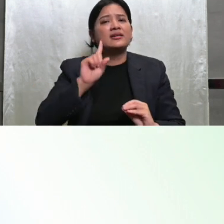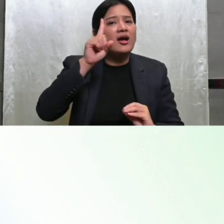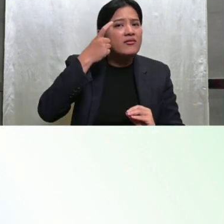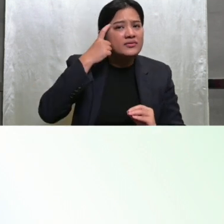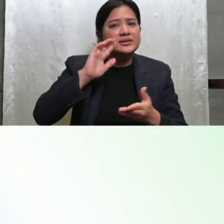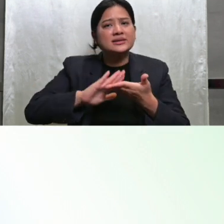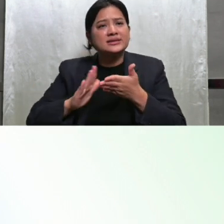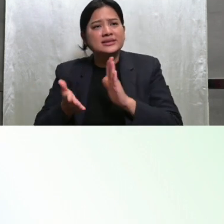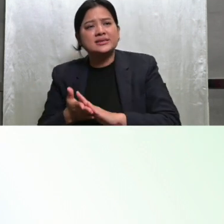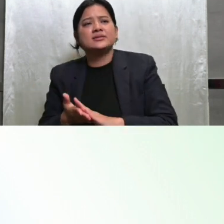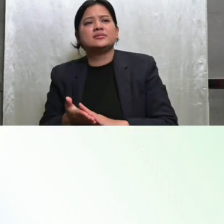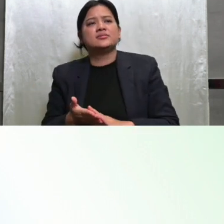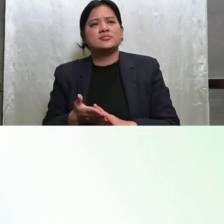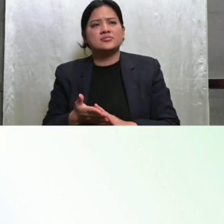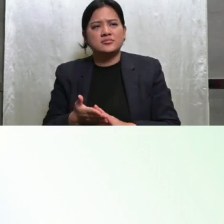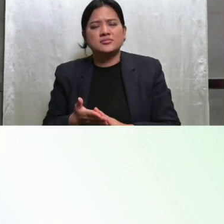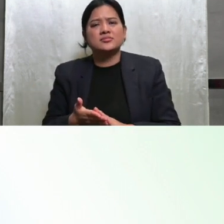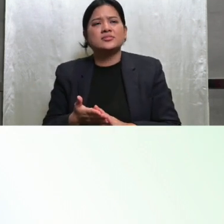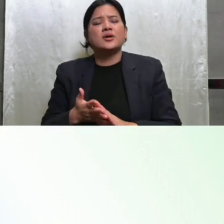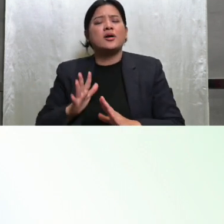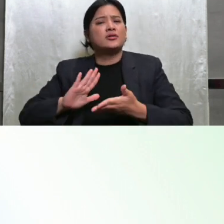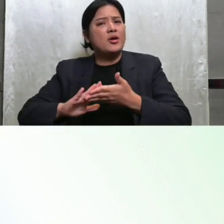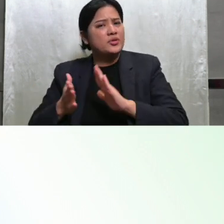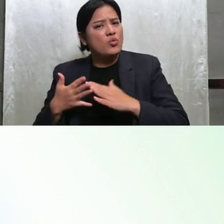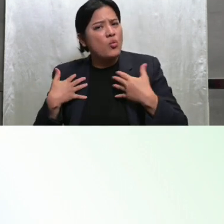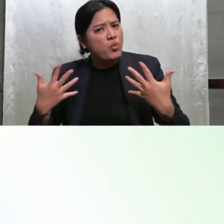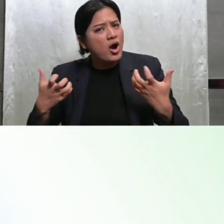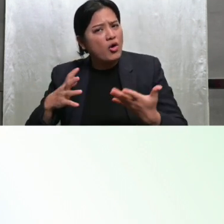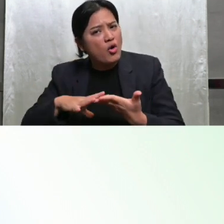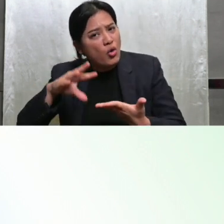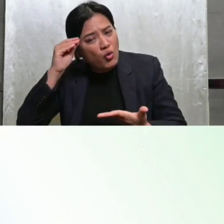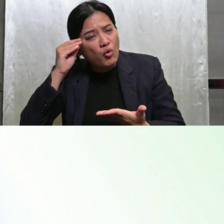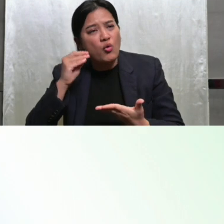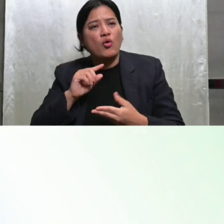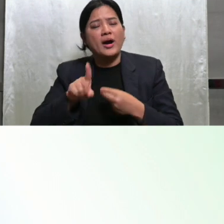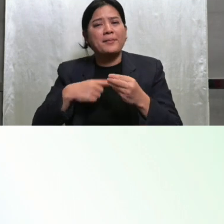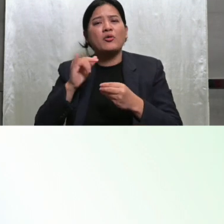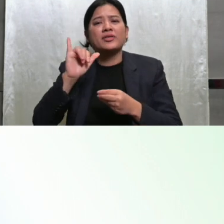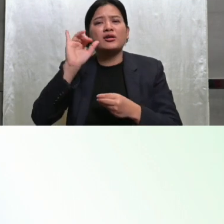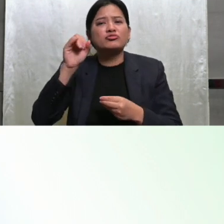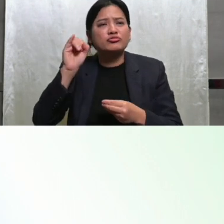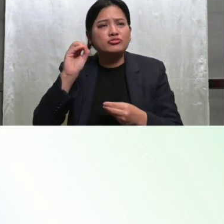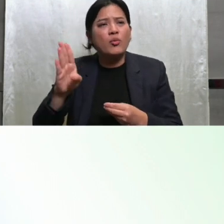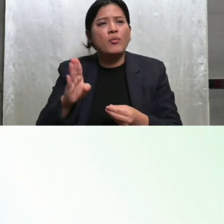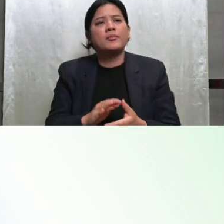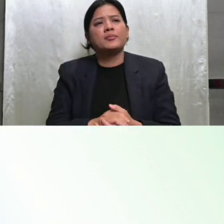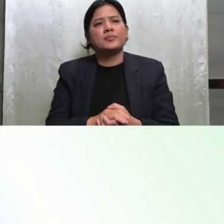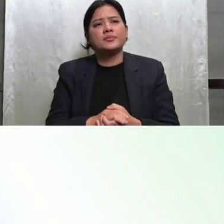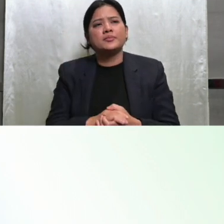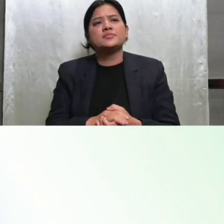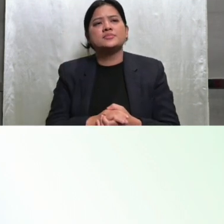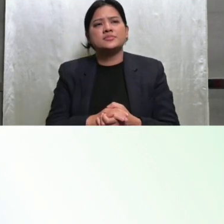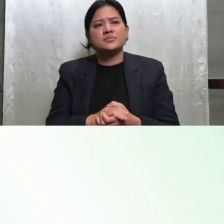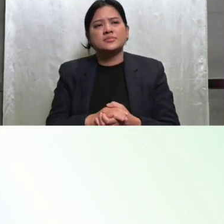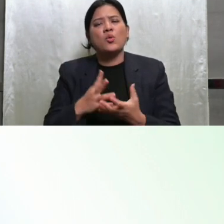with the Department of Labor and Employment and the Technical Education and Skills Development Authority. So at the macro level,